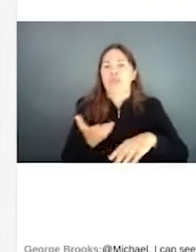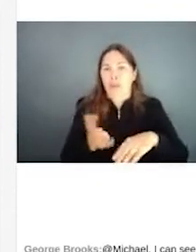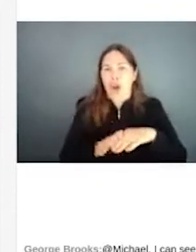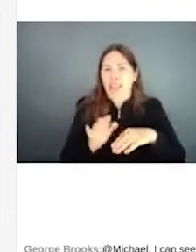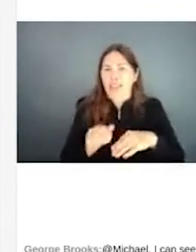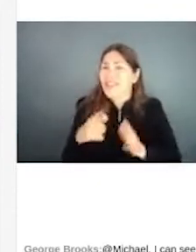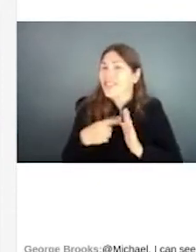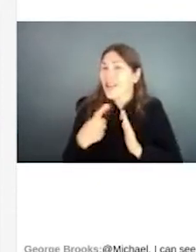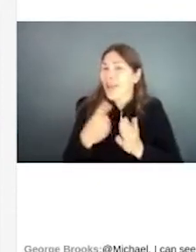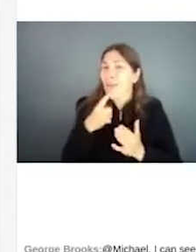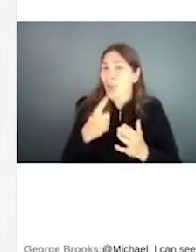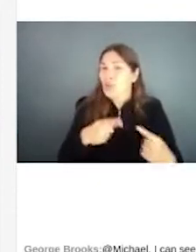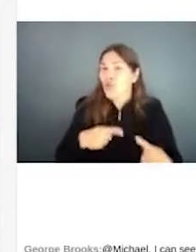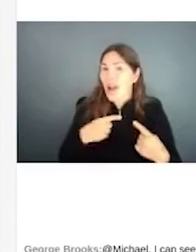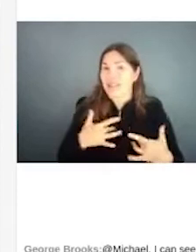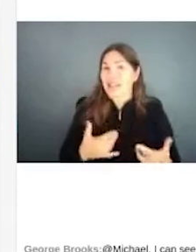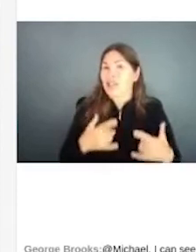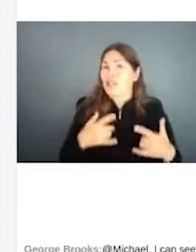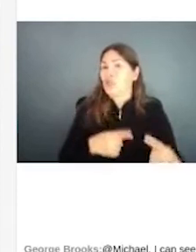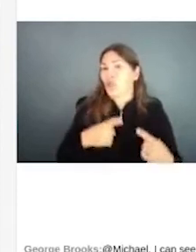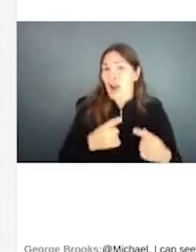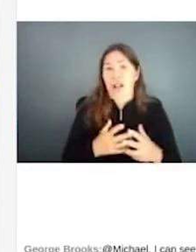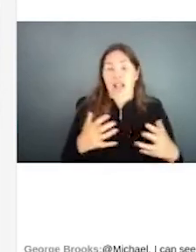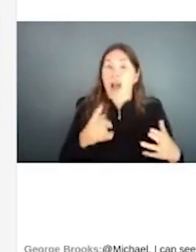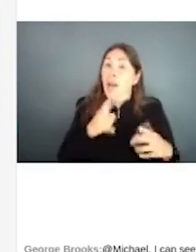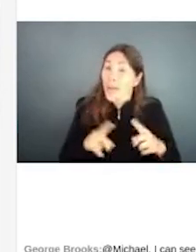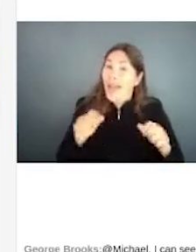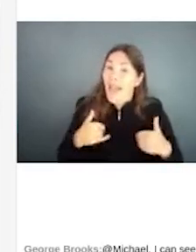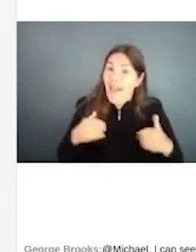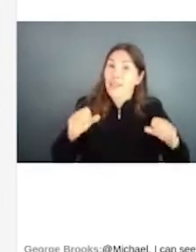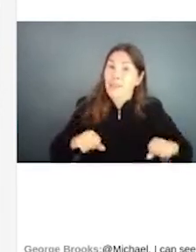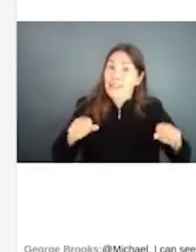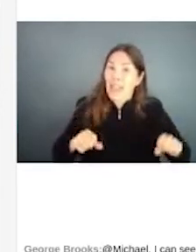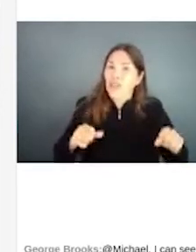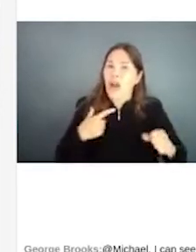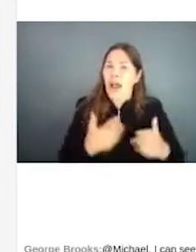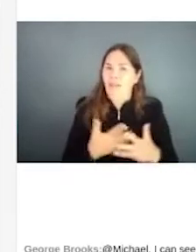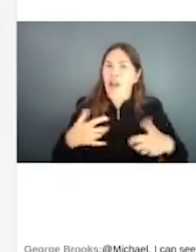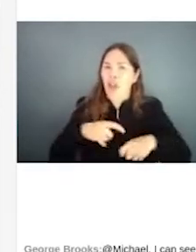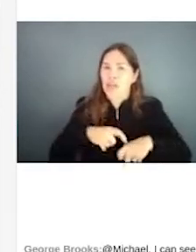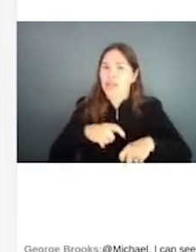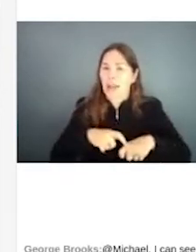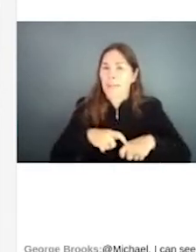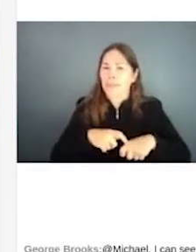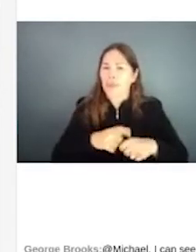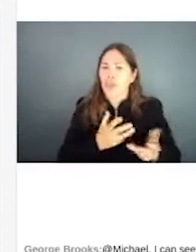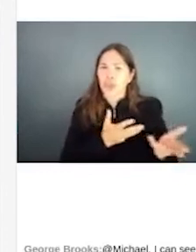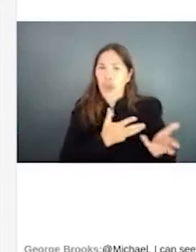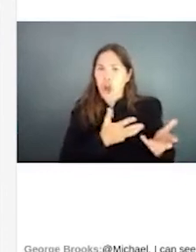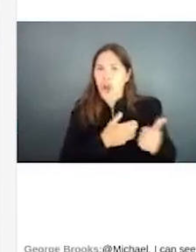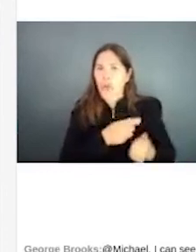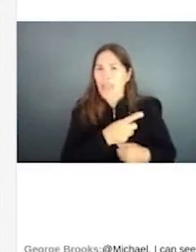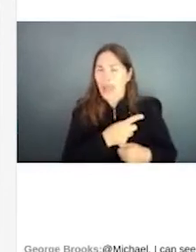ones who struggle the most, but I know have the potential inside of them, I spend a lot of time talking to them